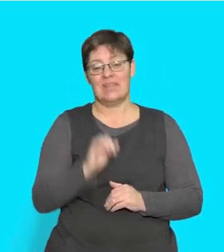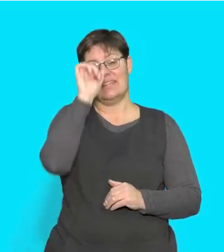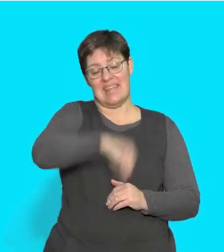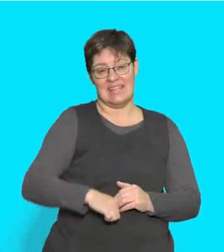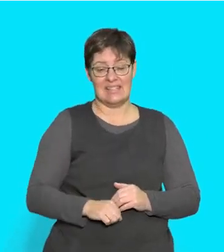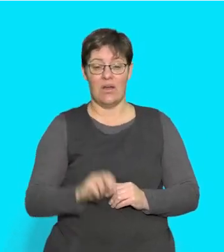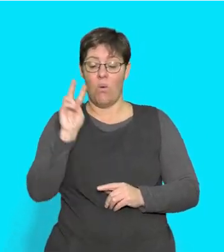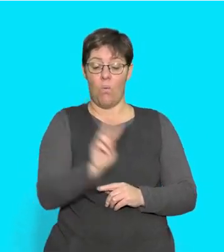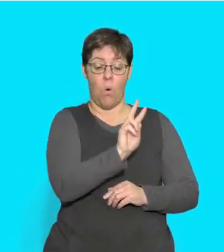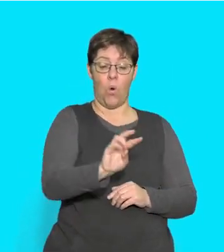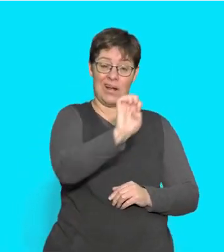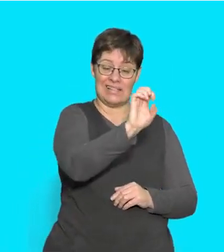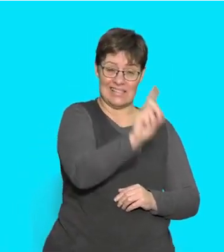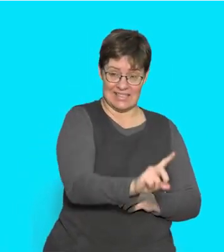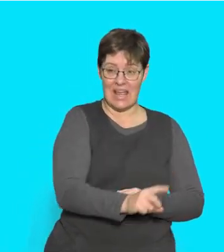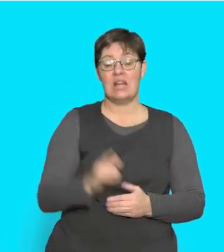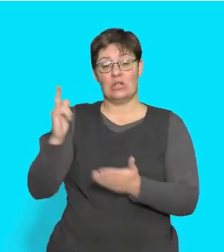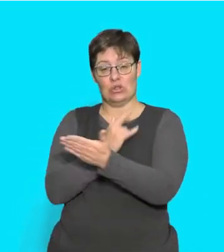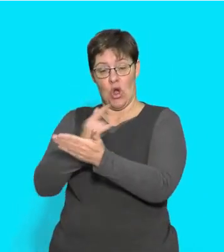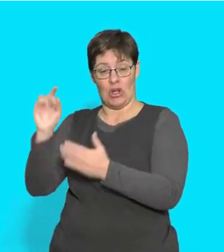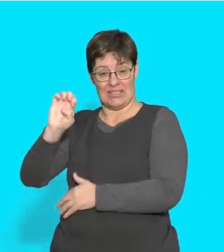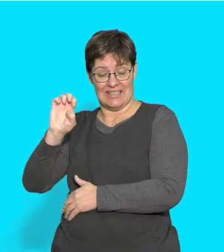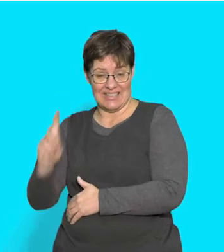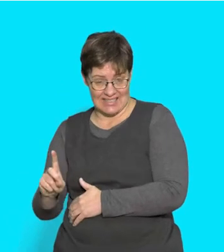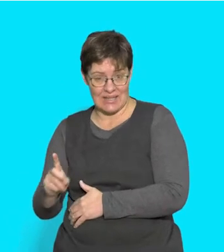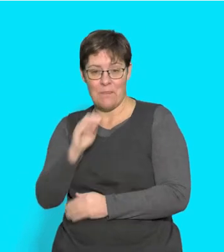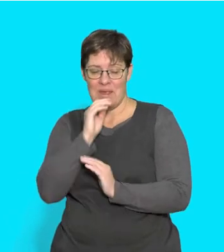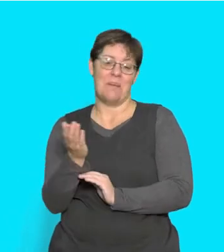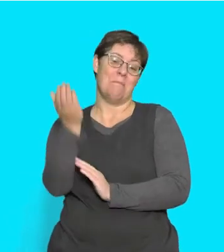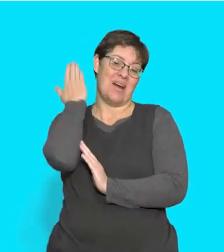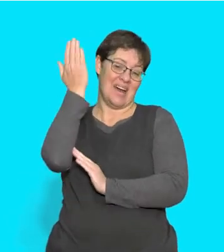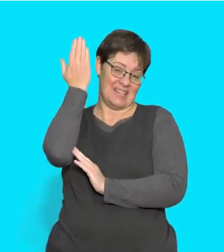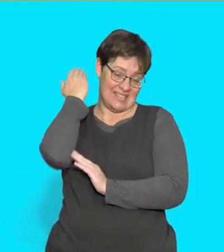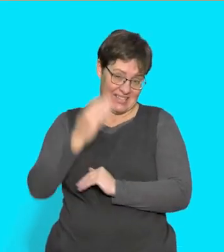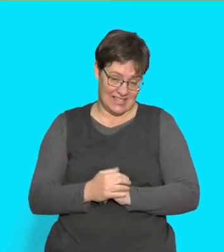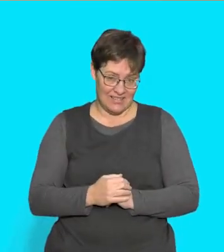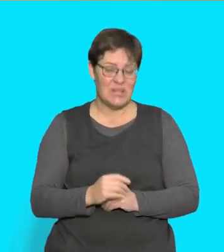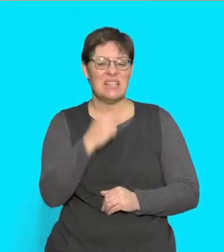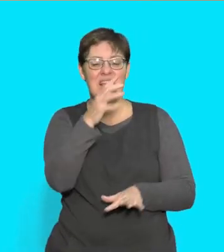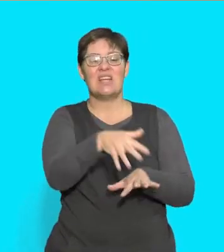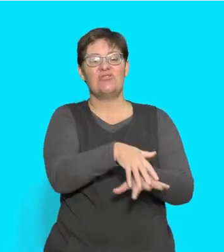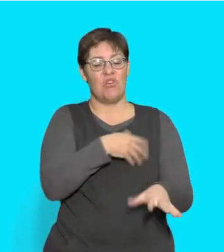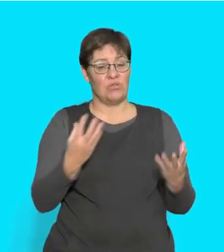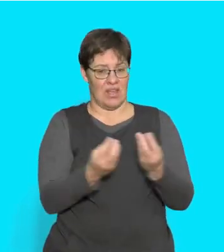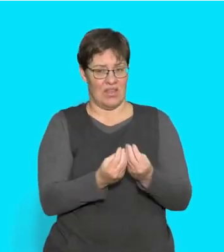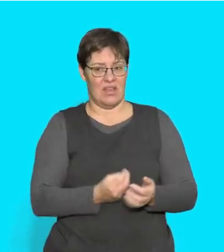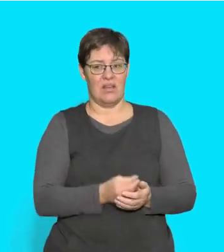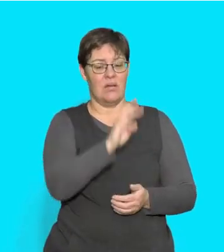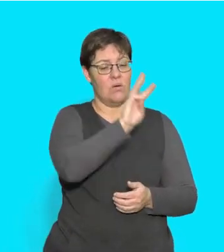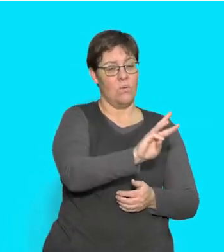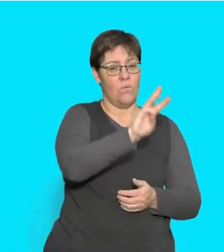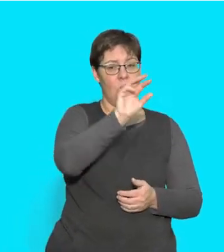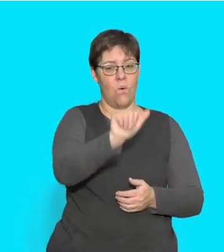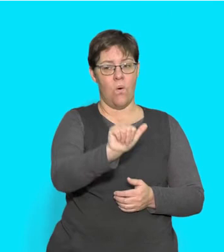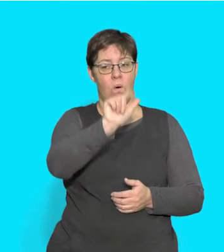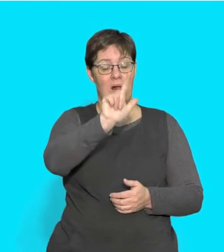Yes, walked and talked are in the past. Let's say them slowly together.